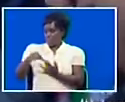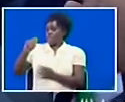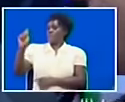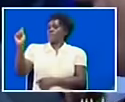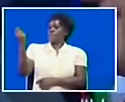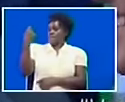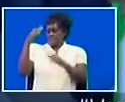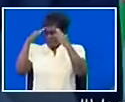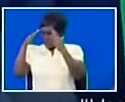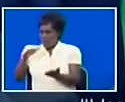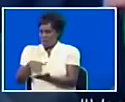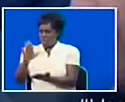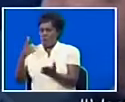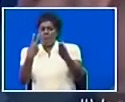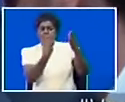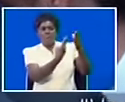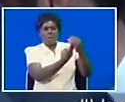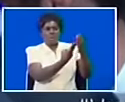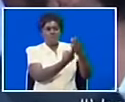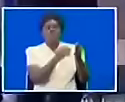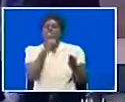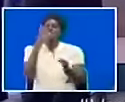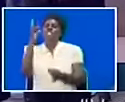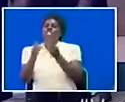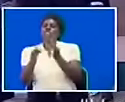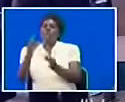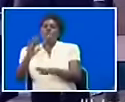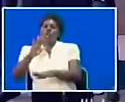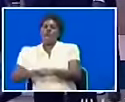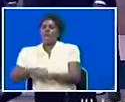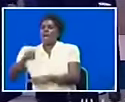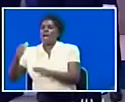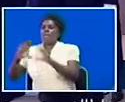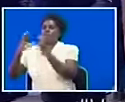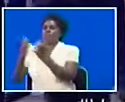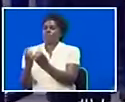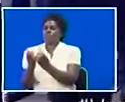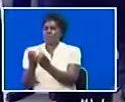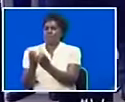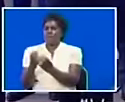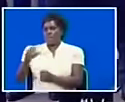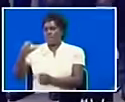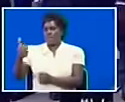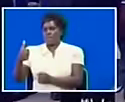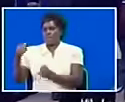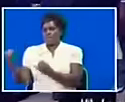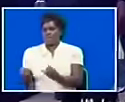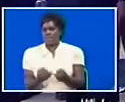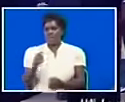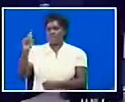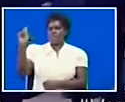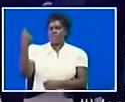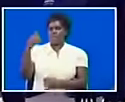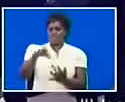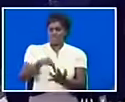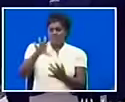was keen about was partnership and not dependence in the developed world. The German Chancellor Angela Merkel invited Kenya and selected